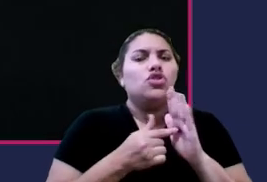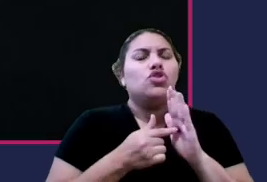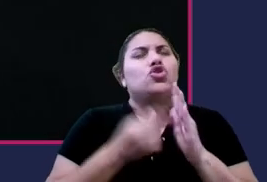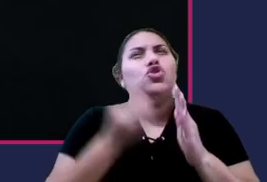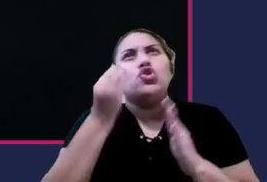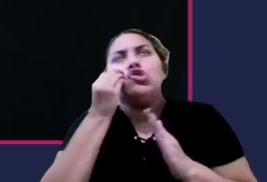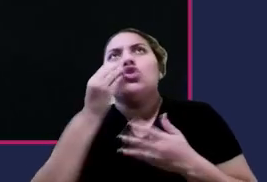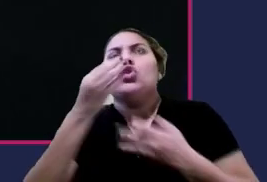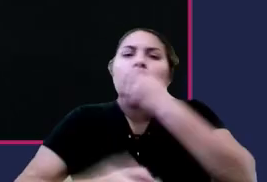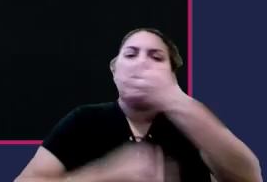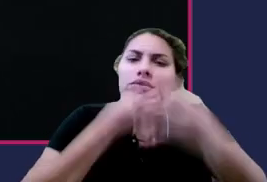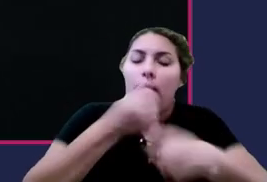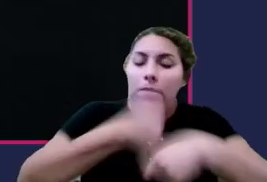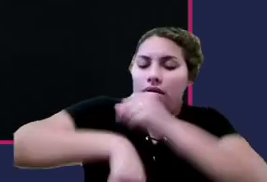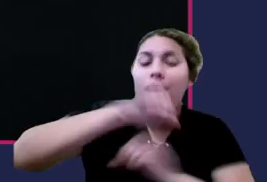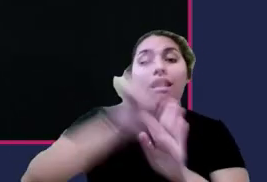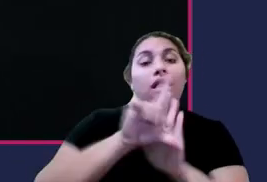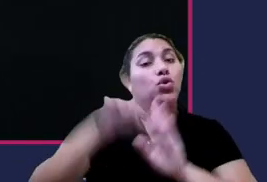have a lot